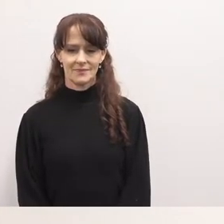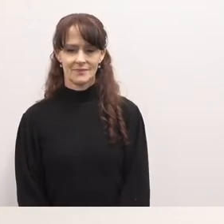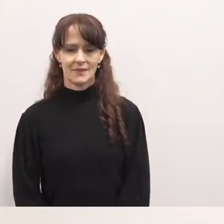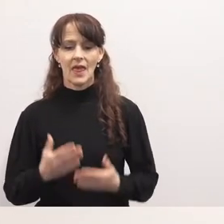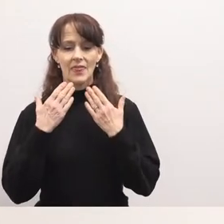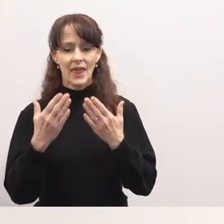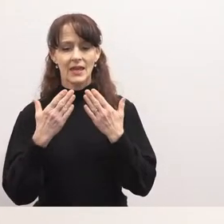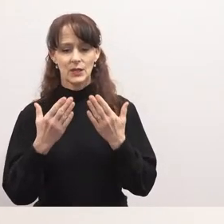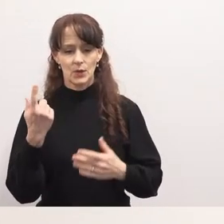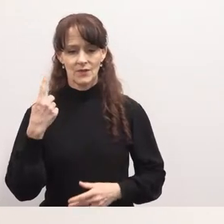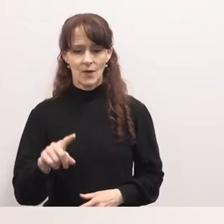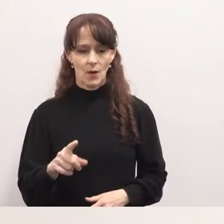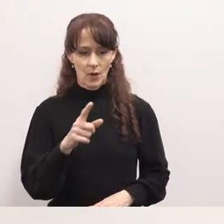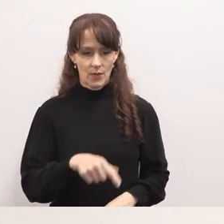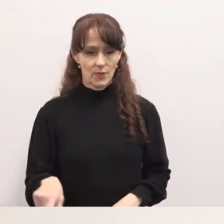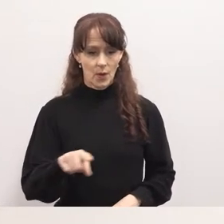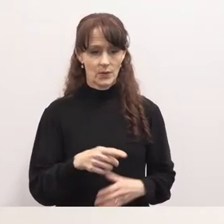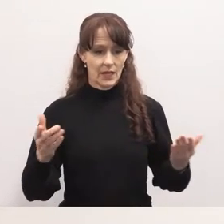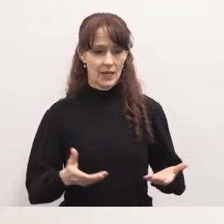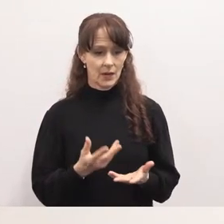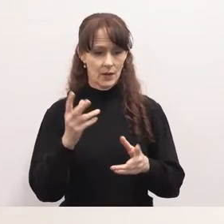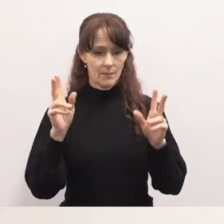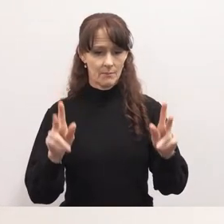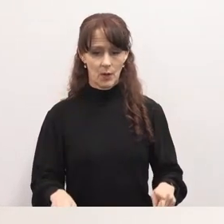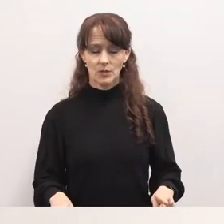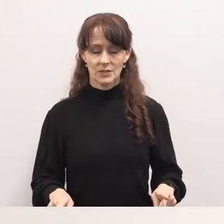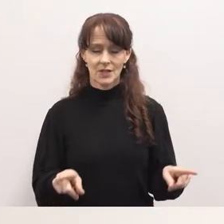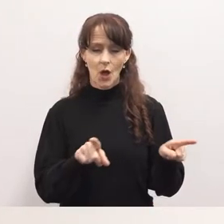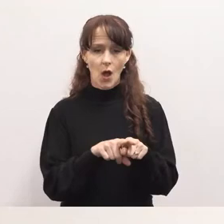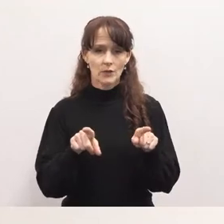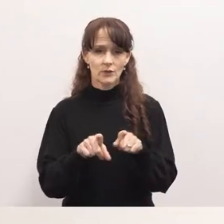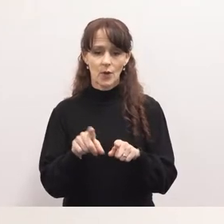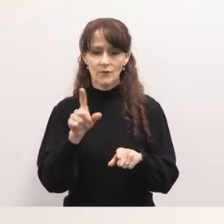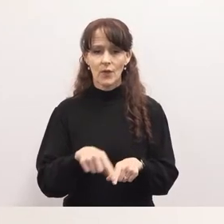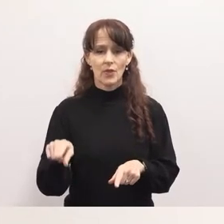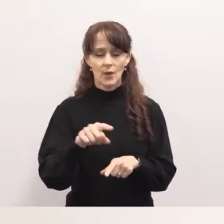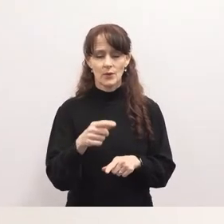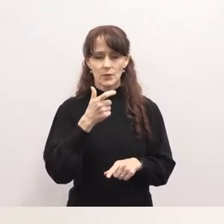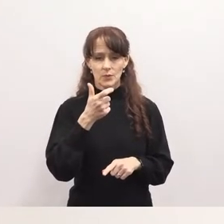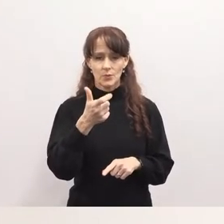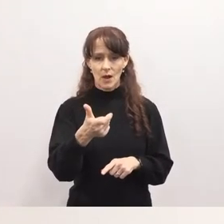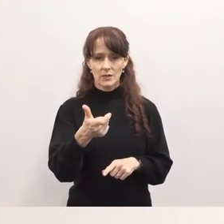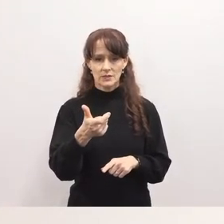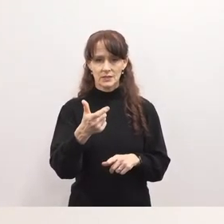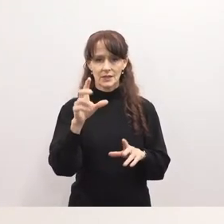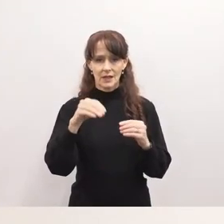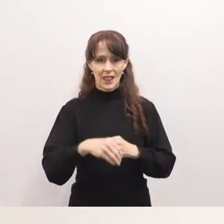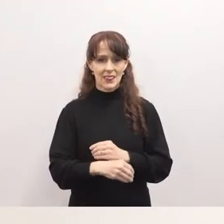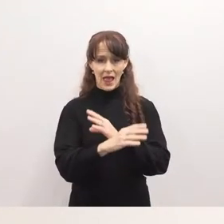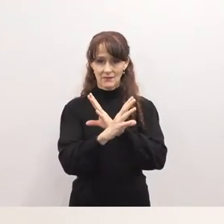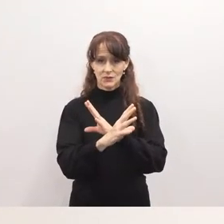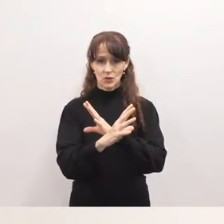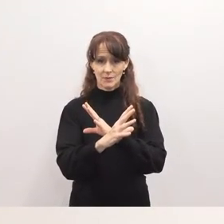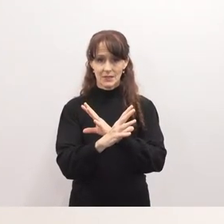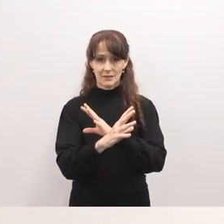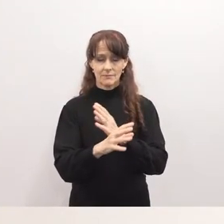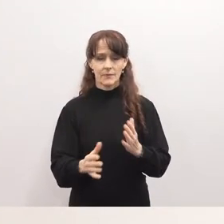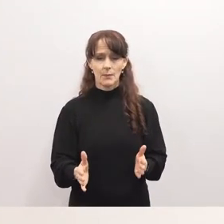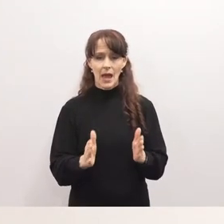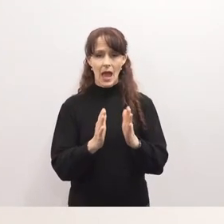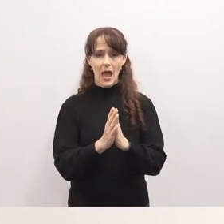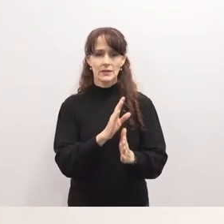thank you for those who are here in person and also for those who are watching us live streaming. I will ask